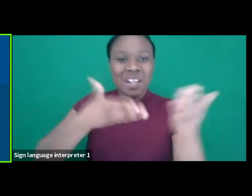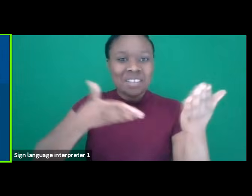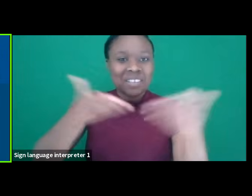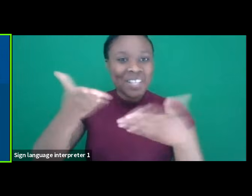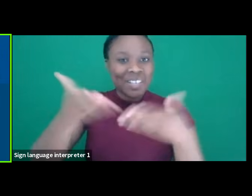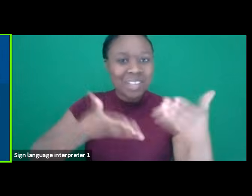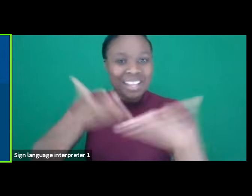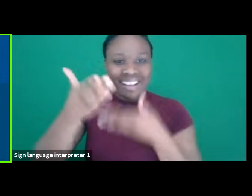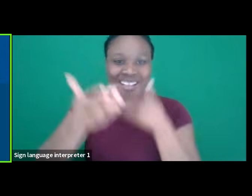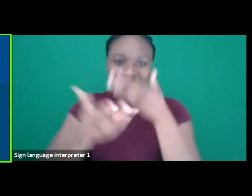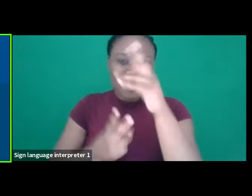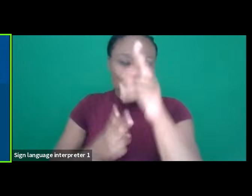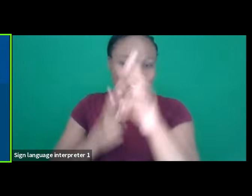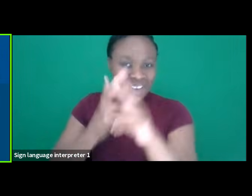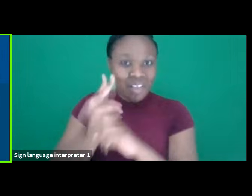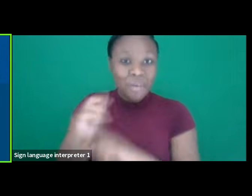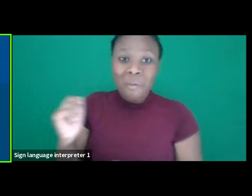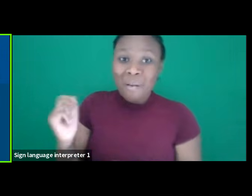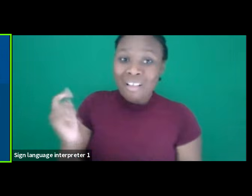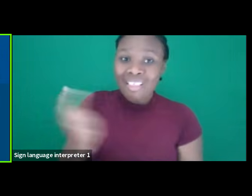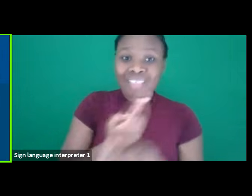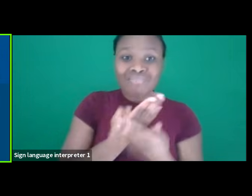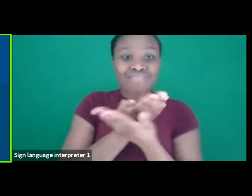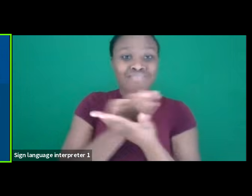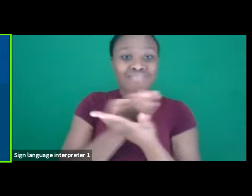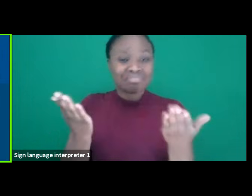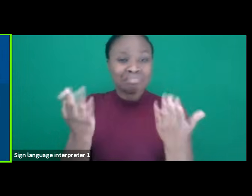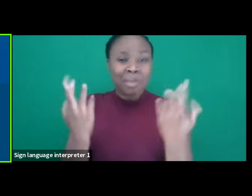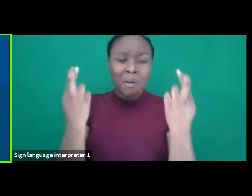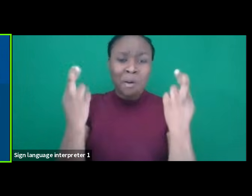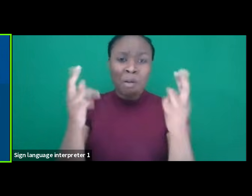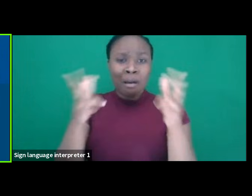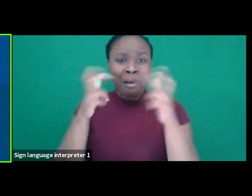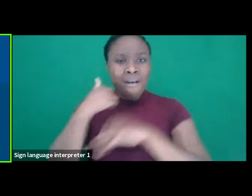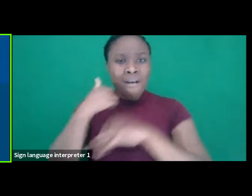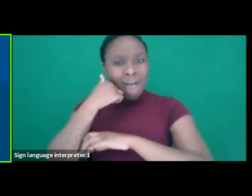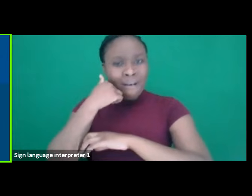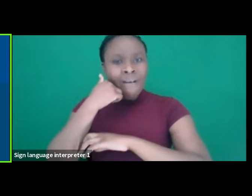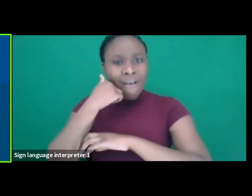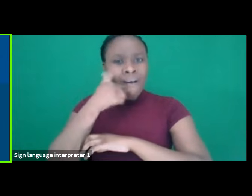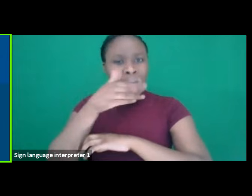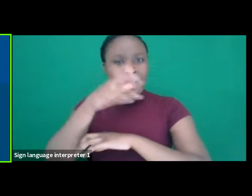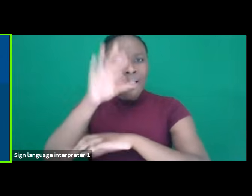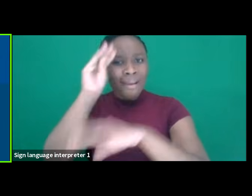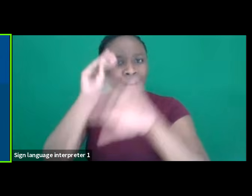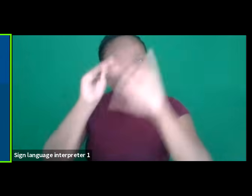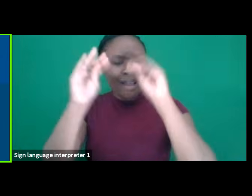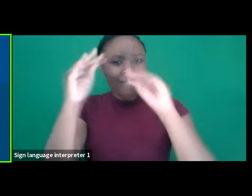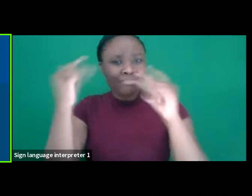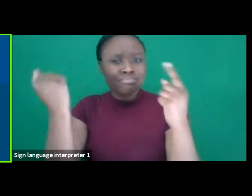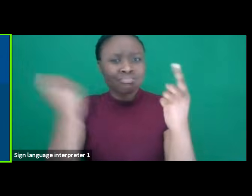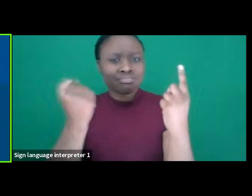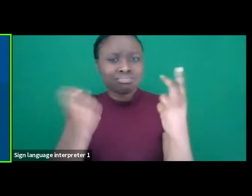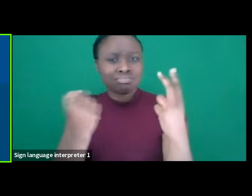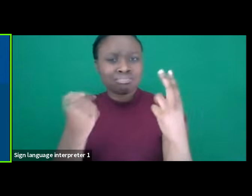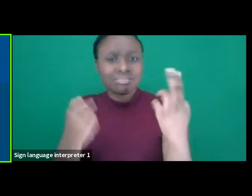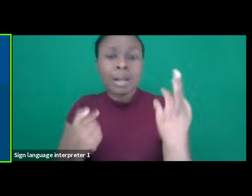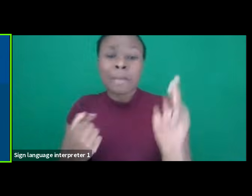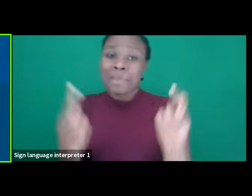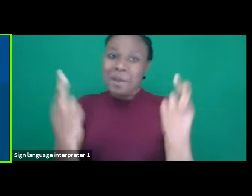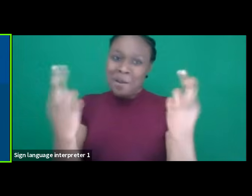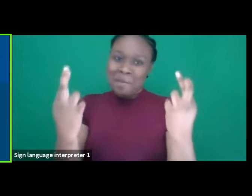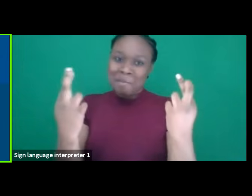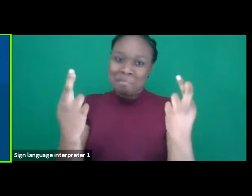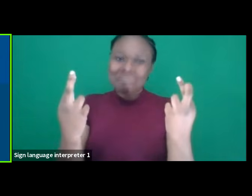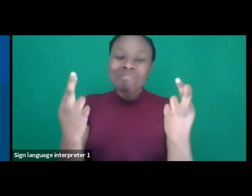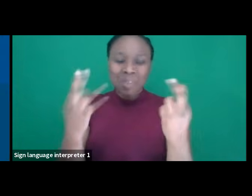am really hoping that you are going to benefit quite a bit out of the conversations that we're going to have with you.